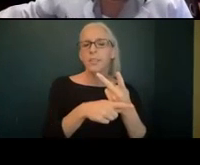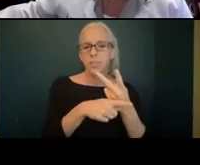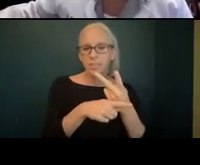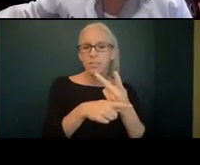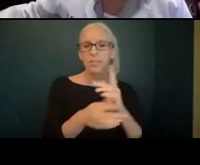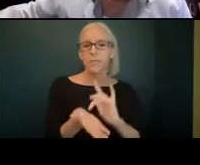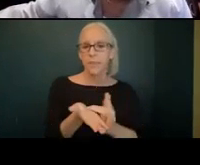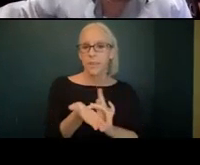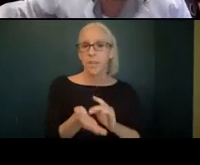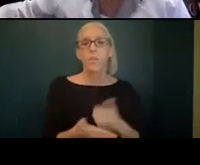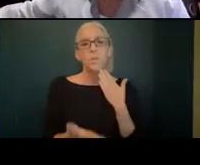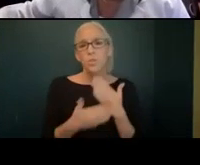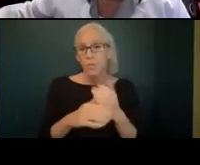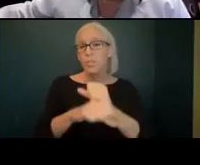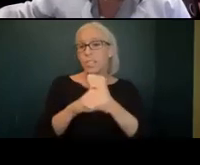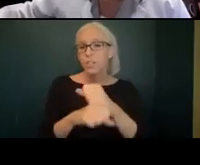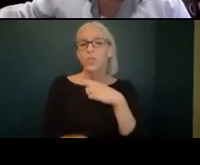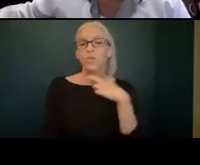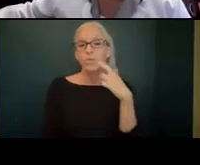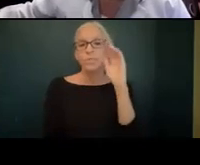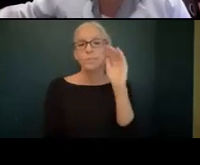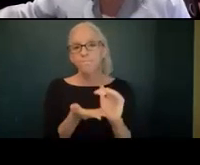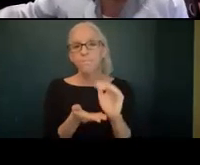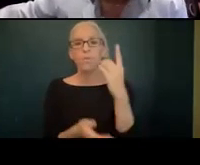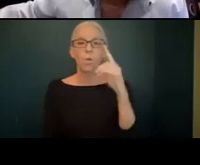risk reduction of 70%, but in absolute terms, 1